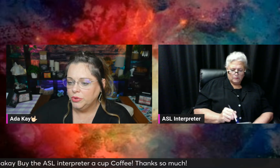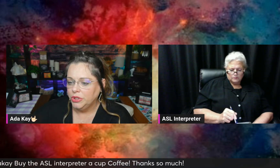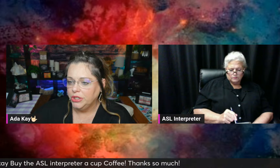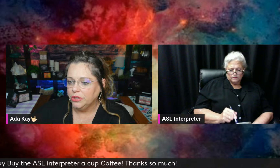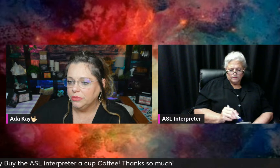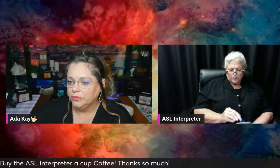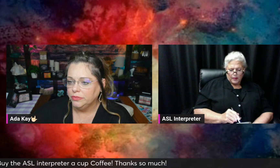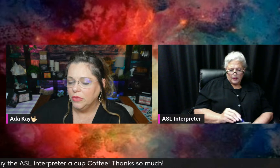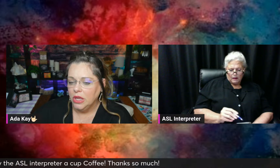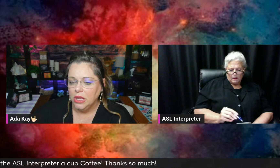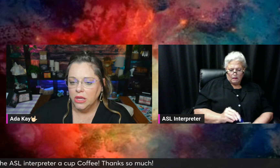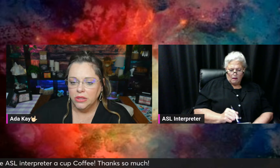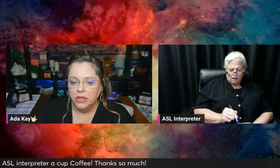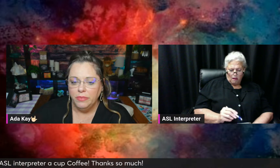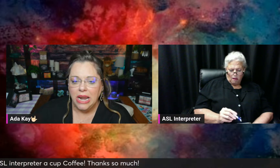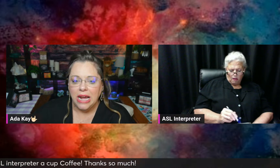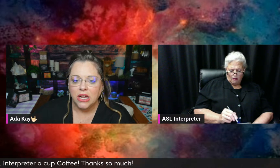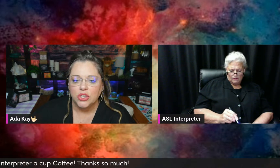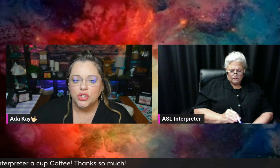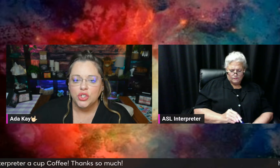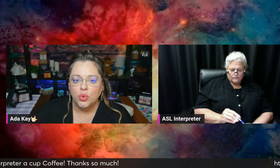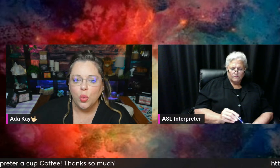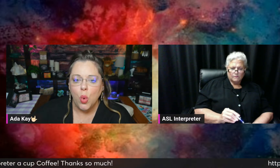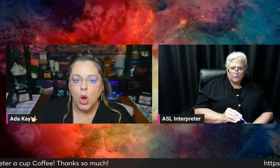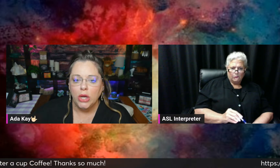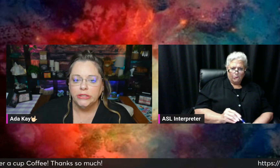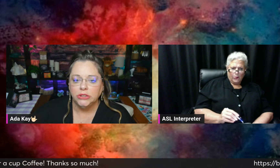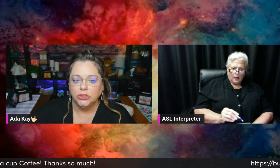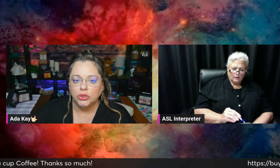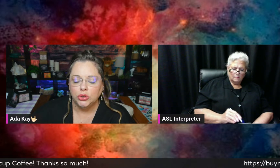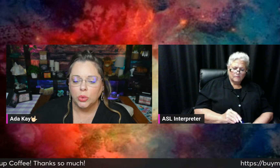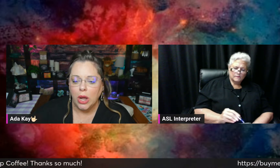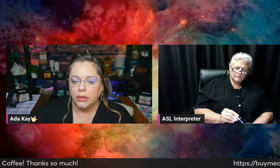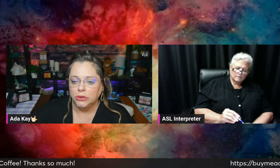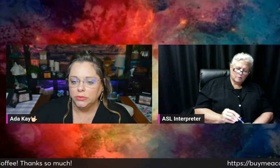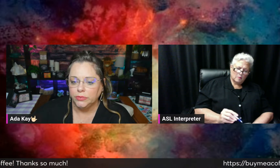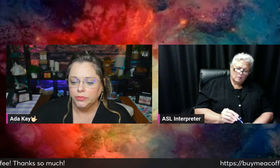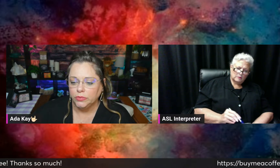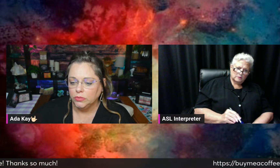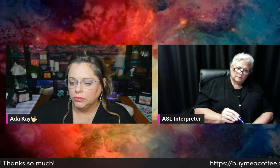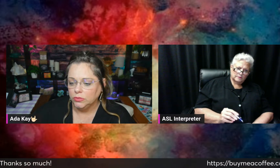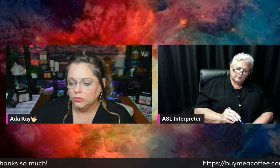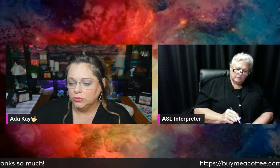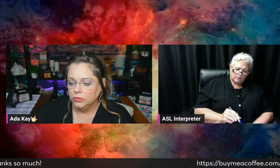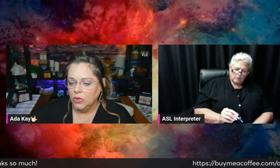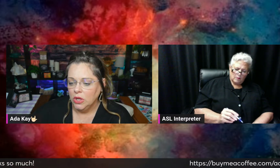We'll put it here. The Black Swan trial.